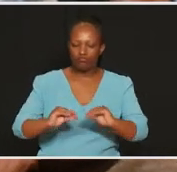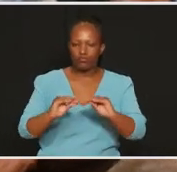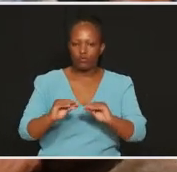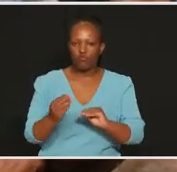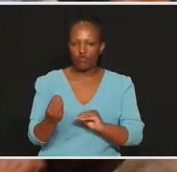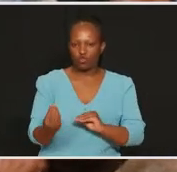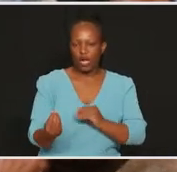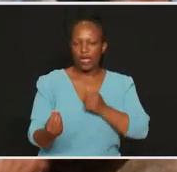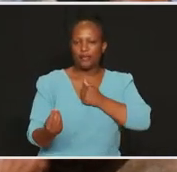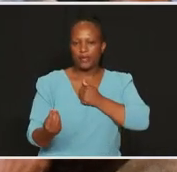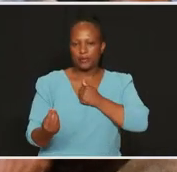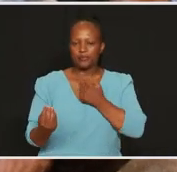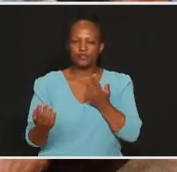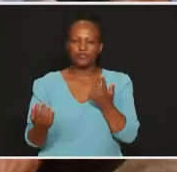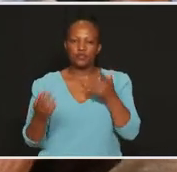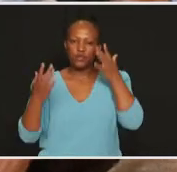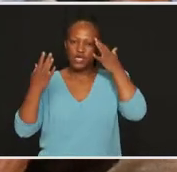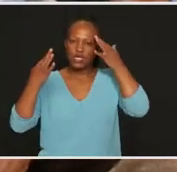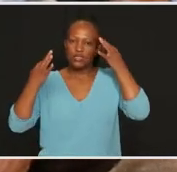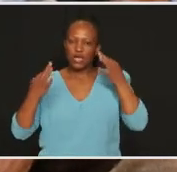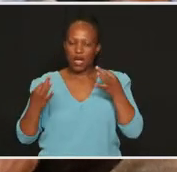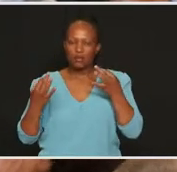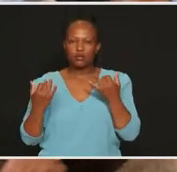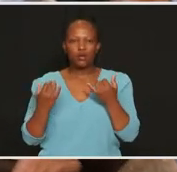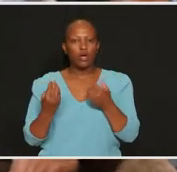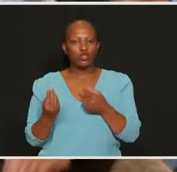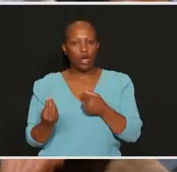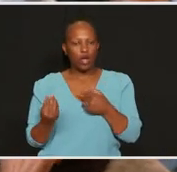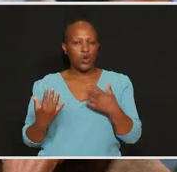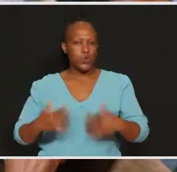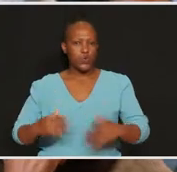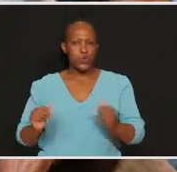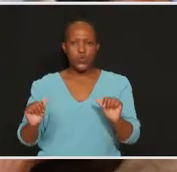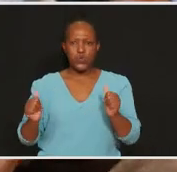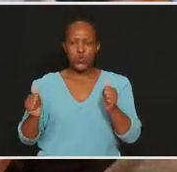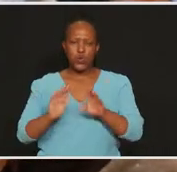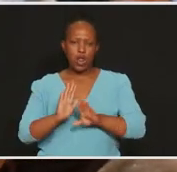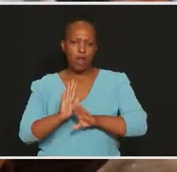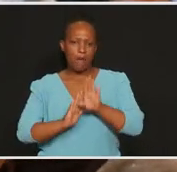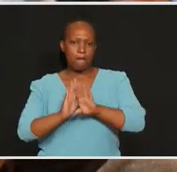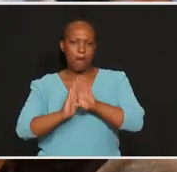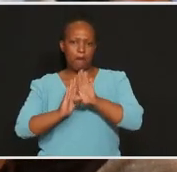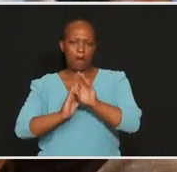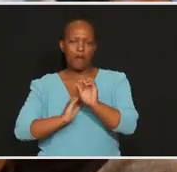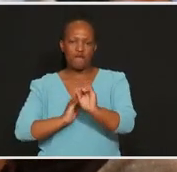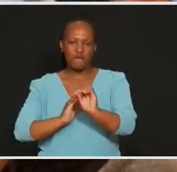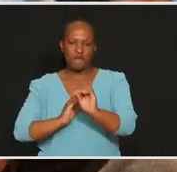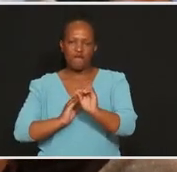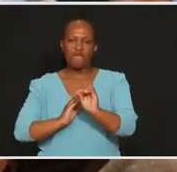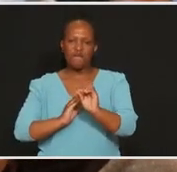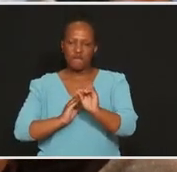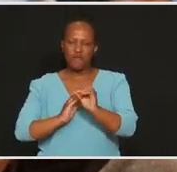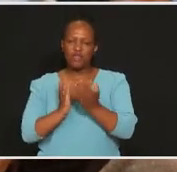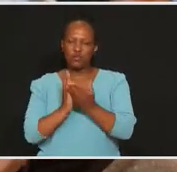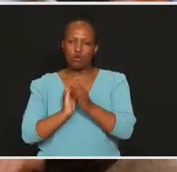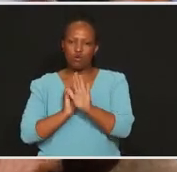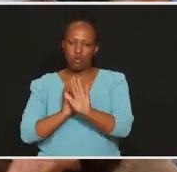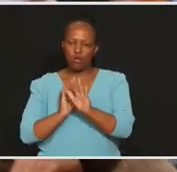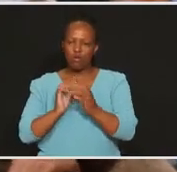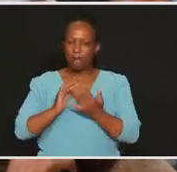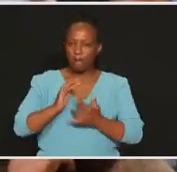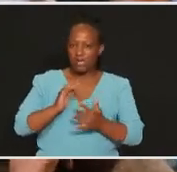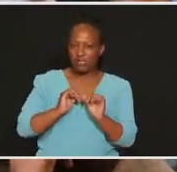decision led to having a thriving child today who exceeds in academics amongst all of our other Passions